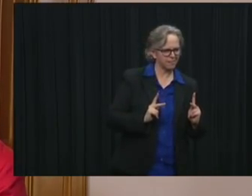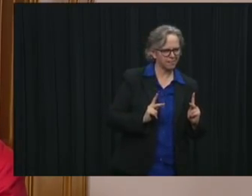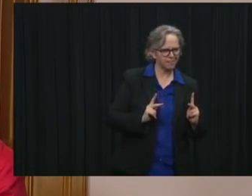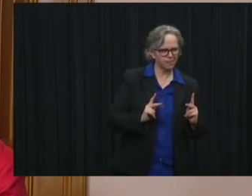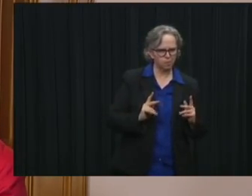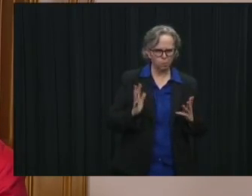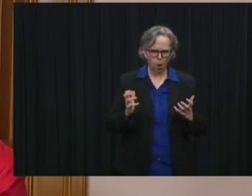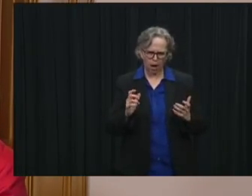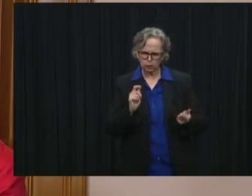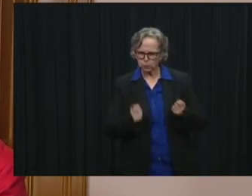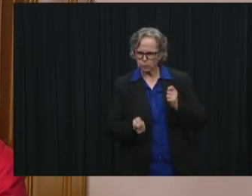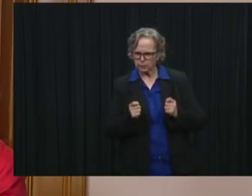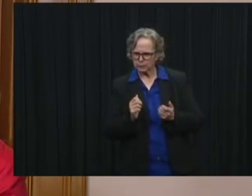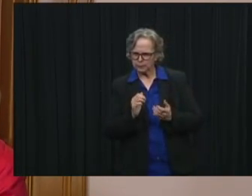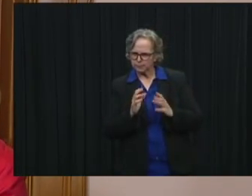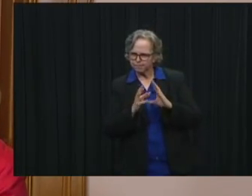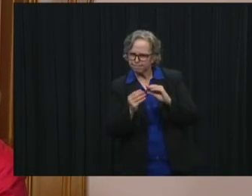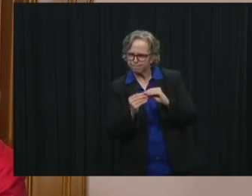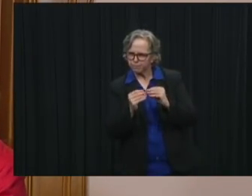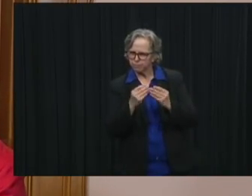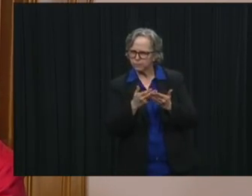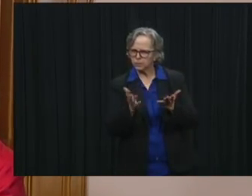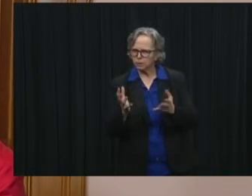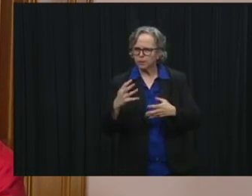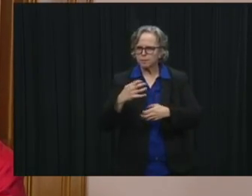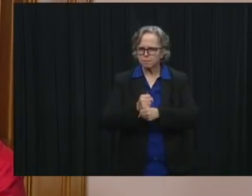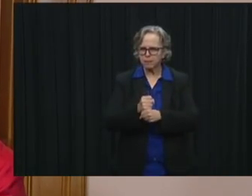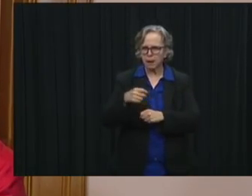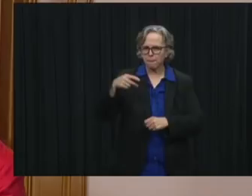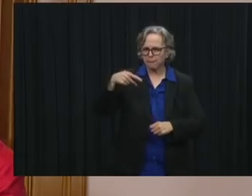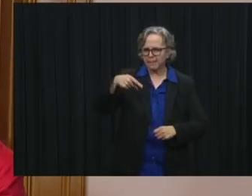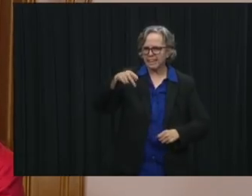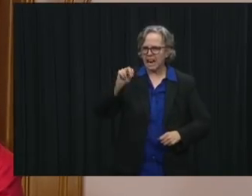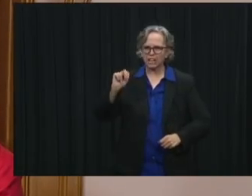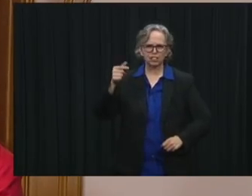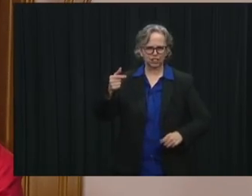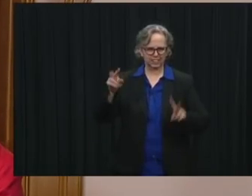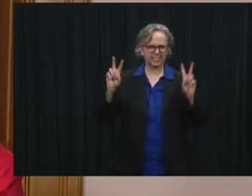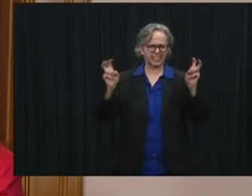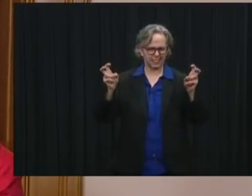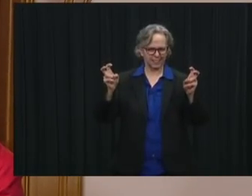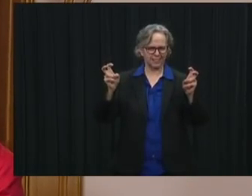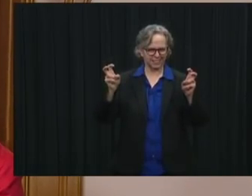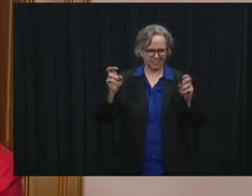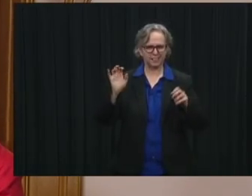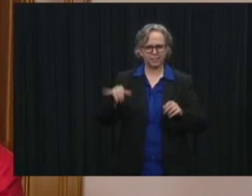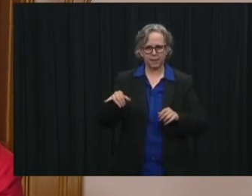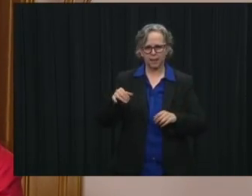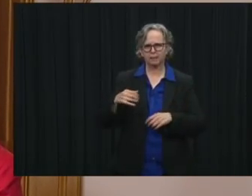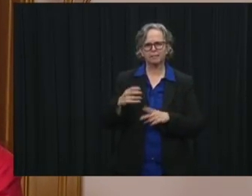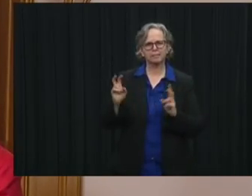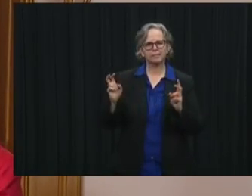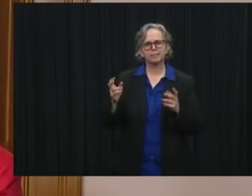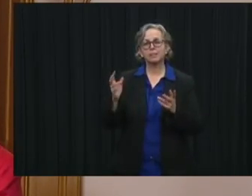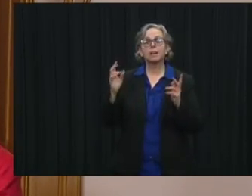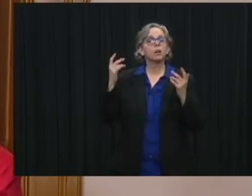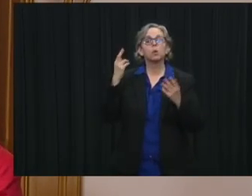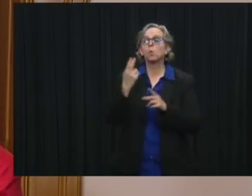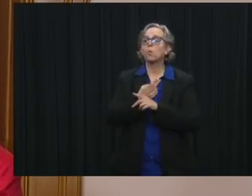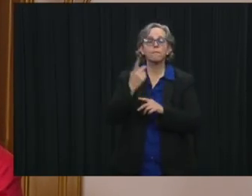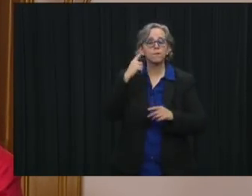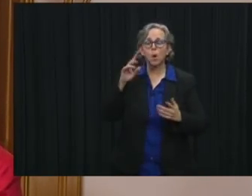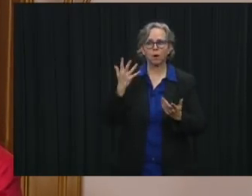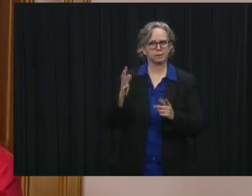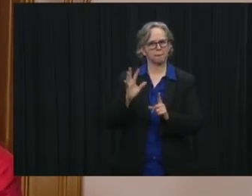P&G helped engage a very popular person on a very popular social media platform.